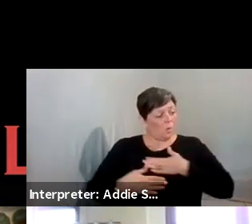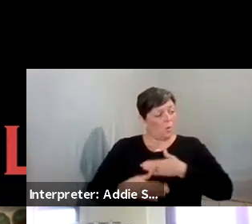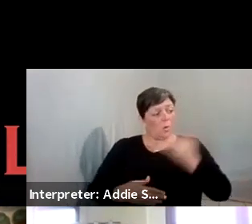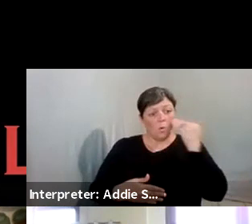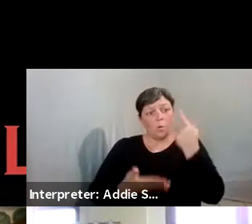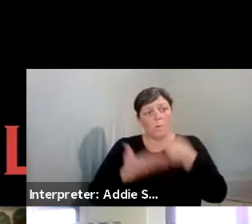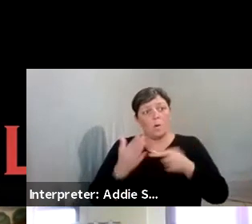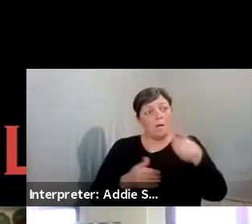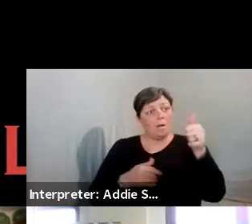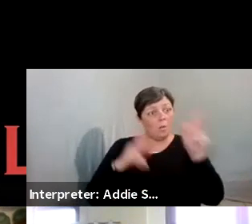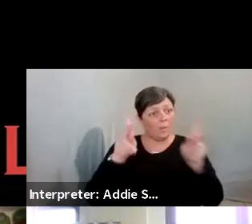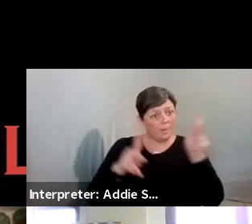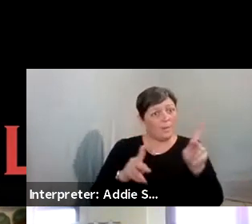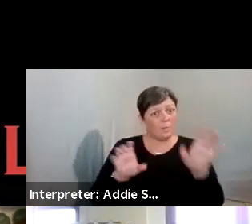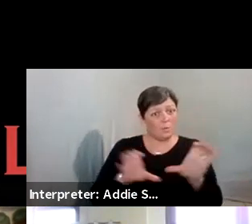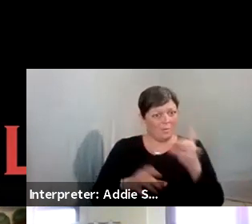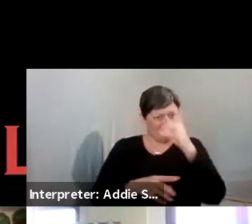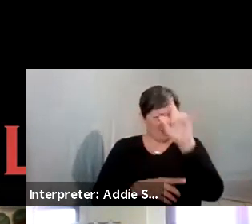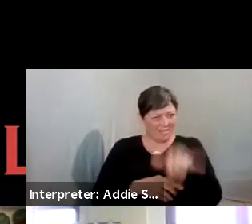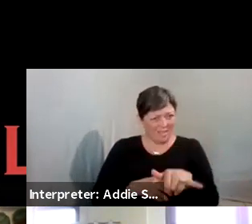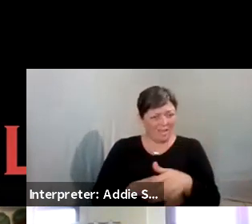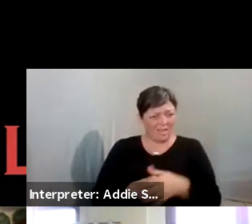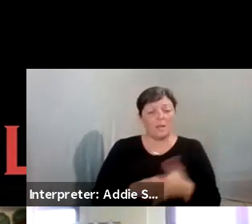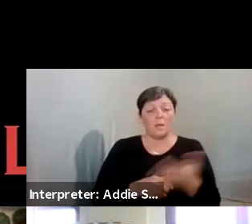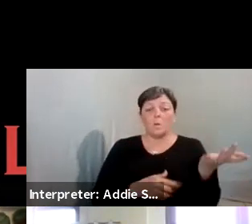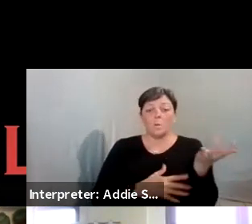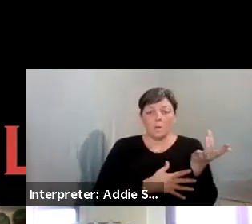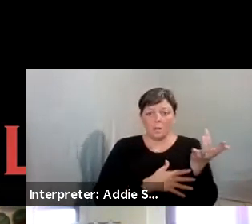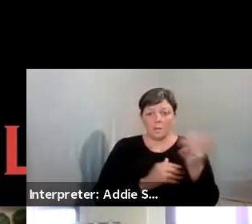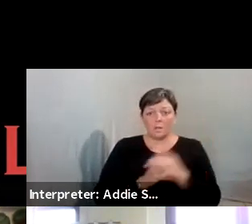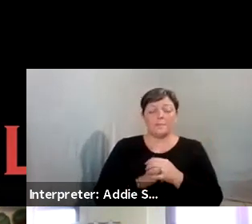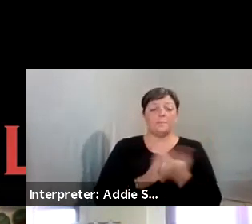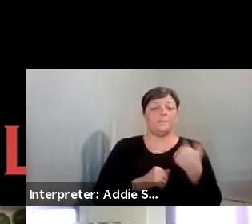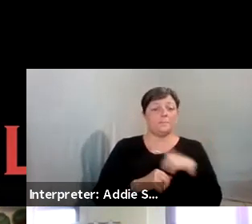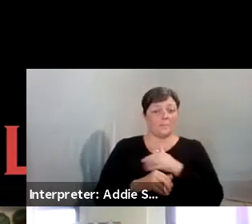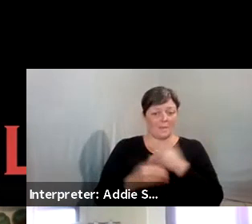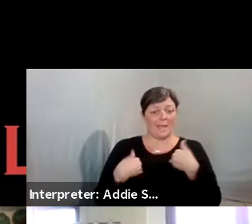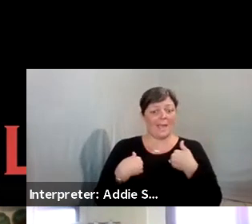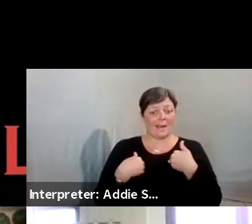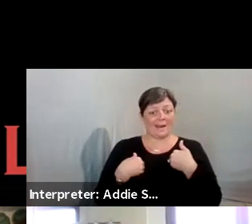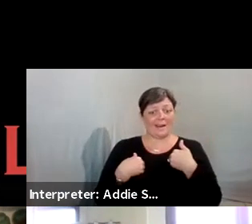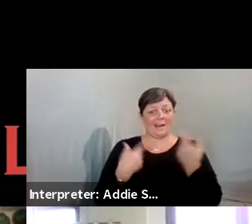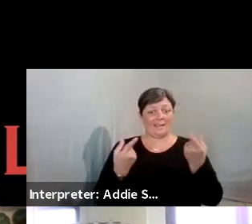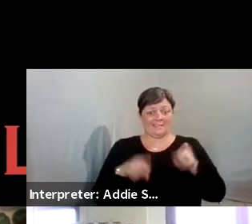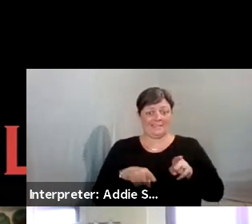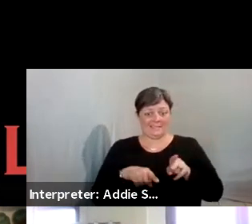other people are doing in that respect. And the reason being, we had an incident this last